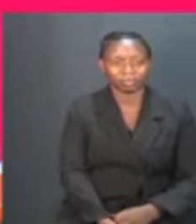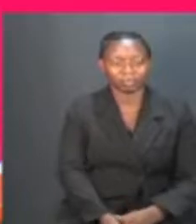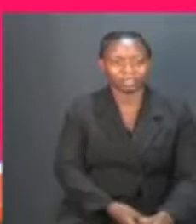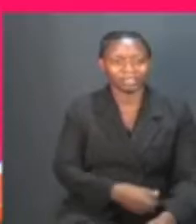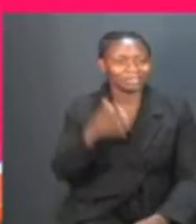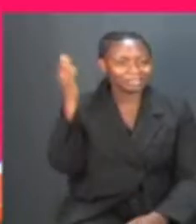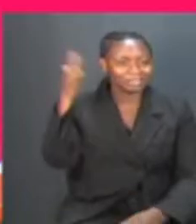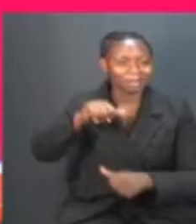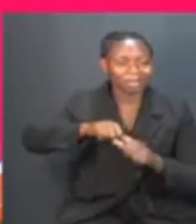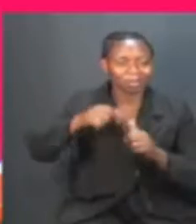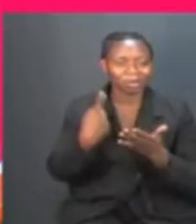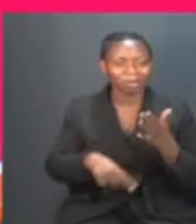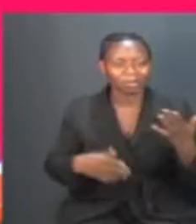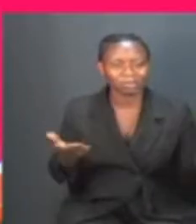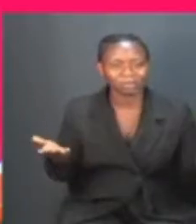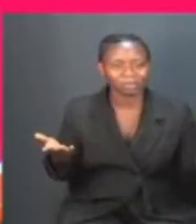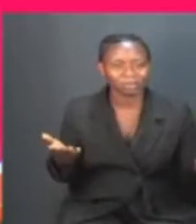about?